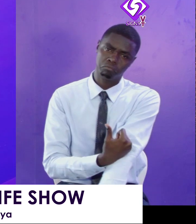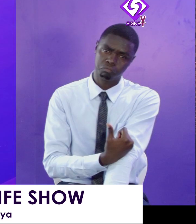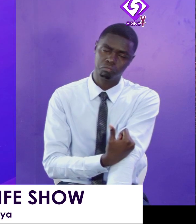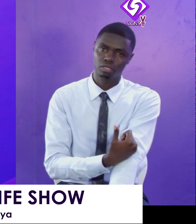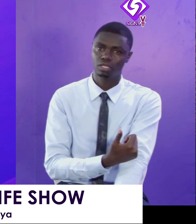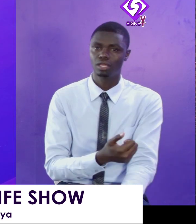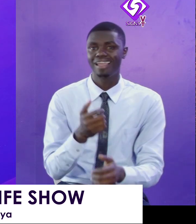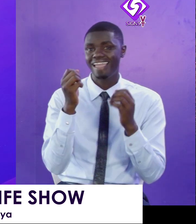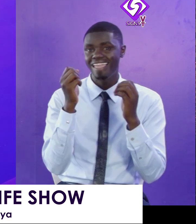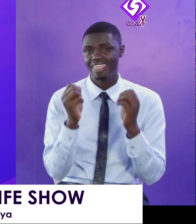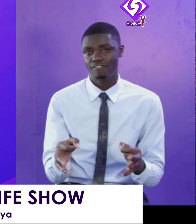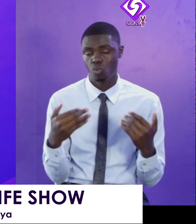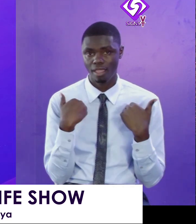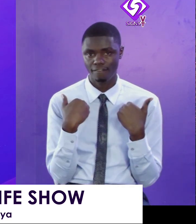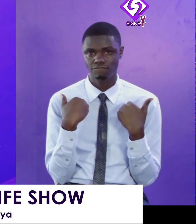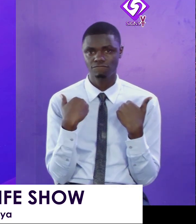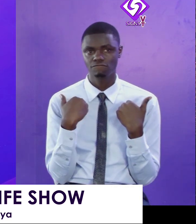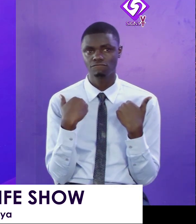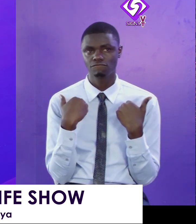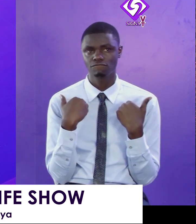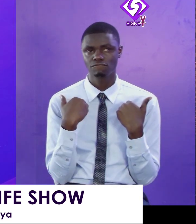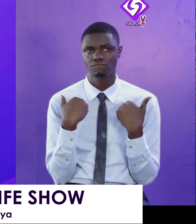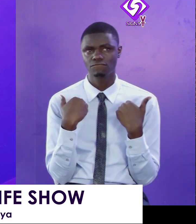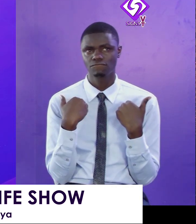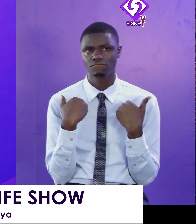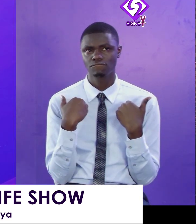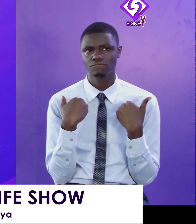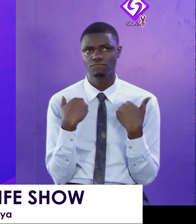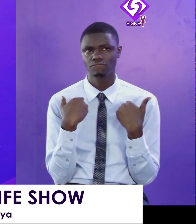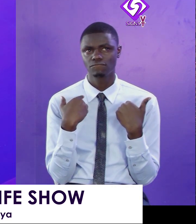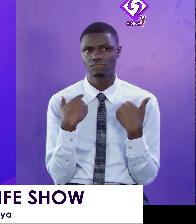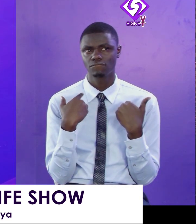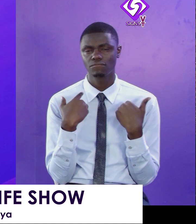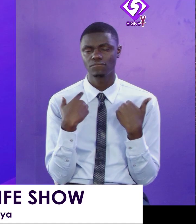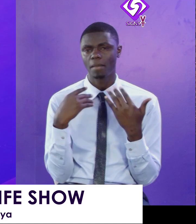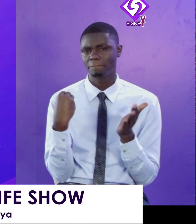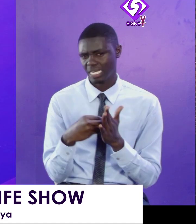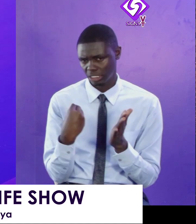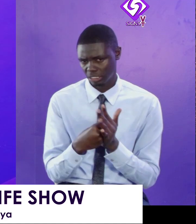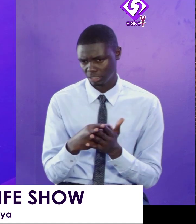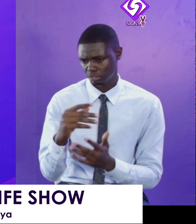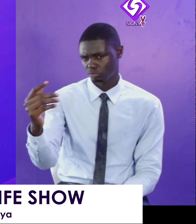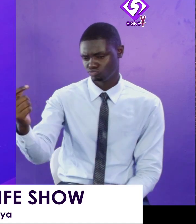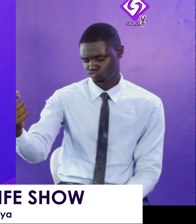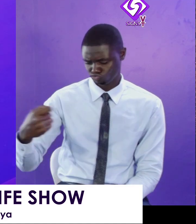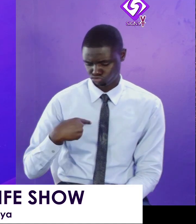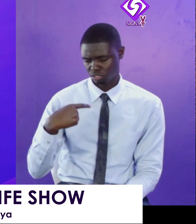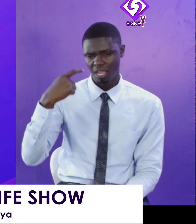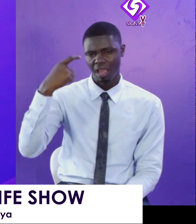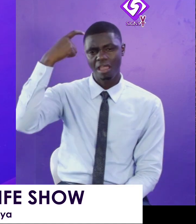have a windfall, whenever we have an income, our minds go